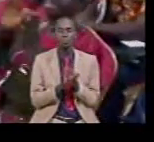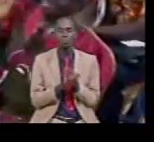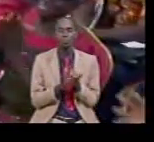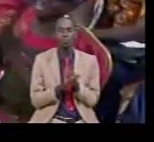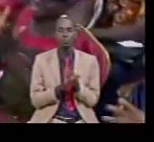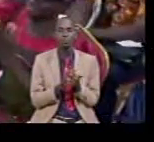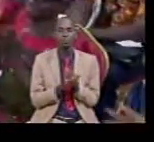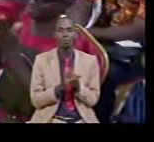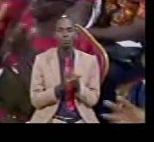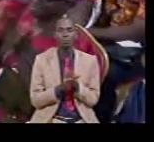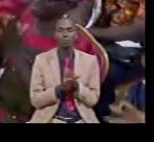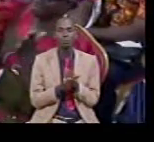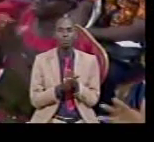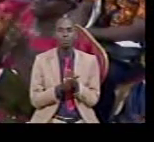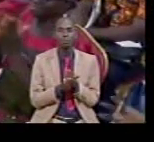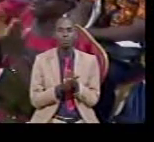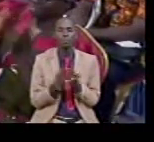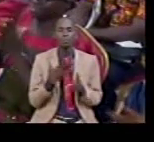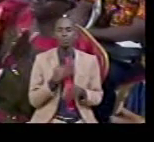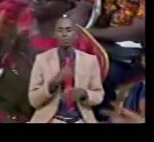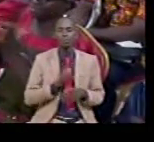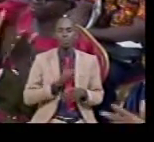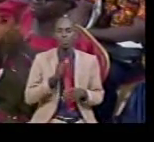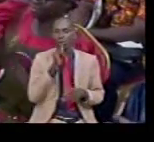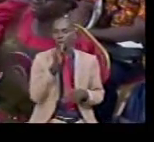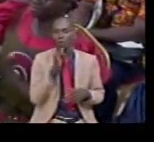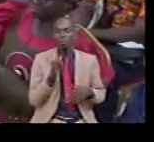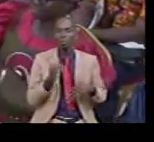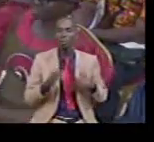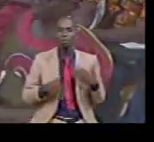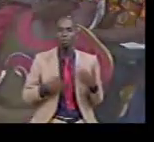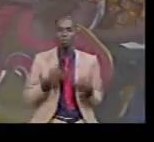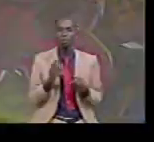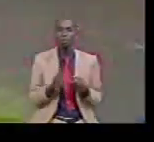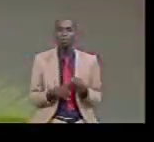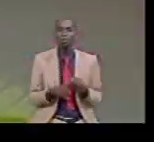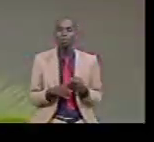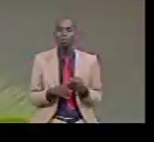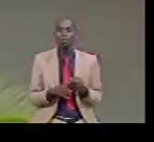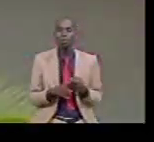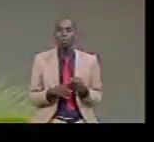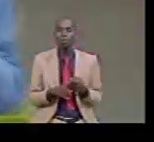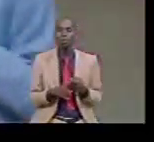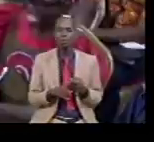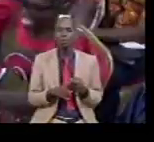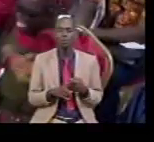And I'm glad to announce that Gawebe has become a miracle center.